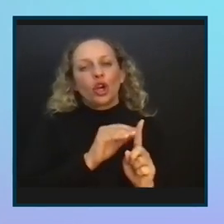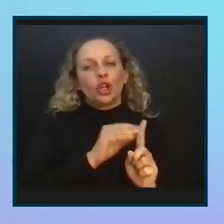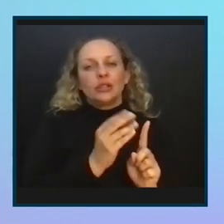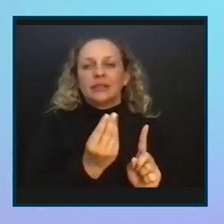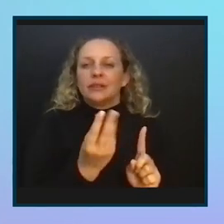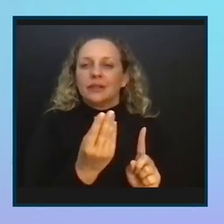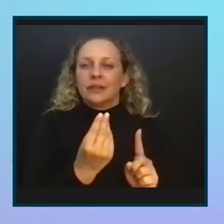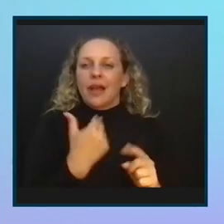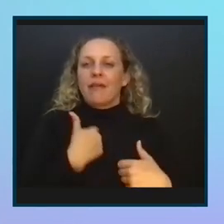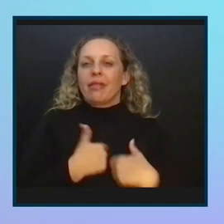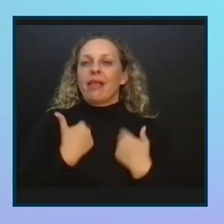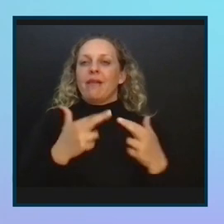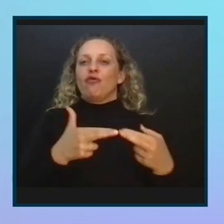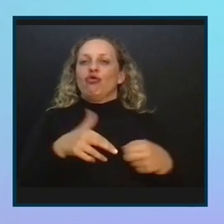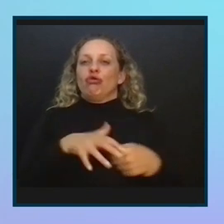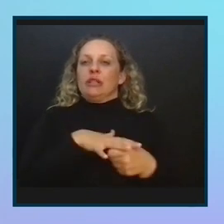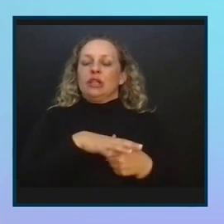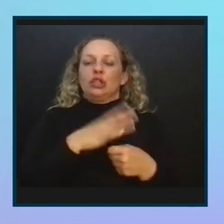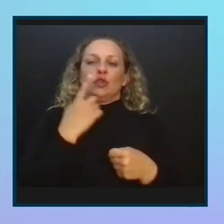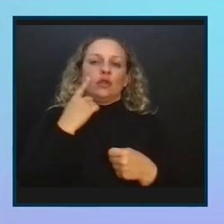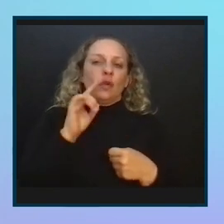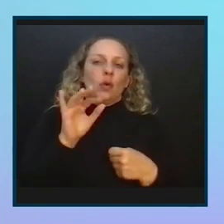live regions